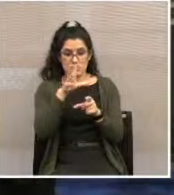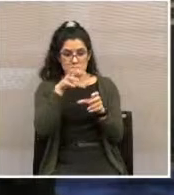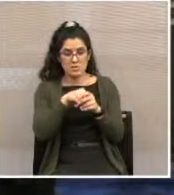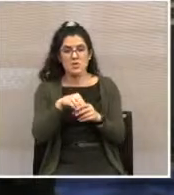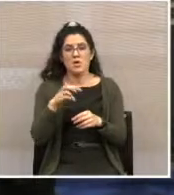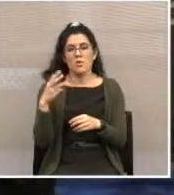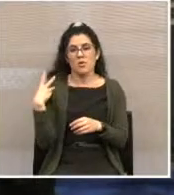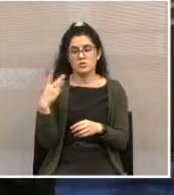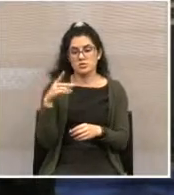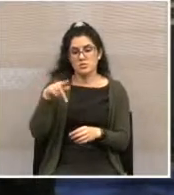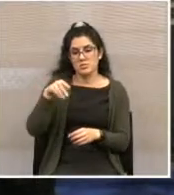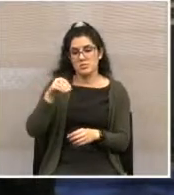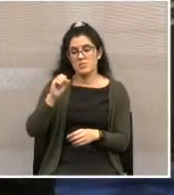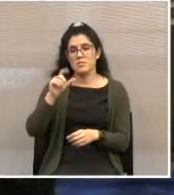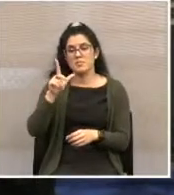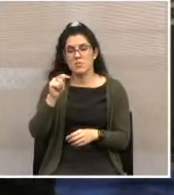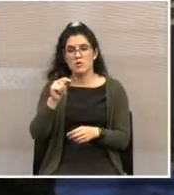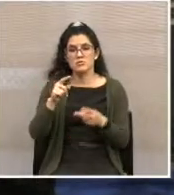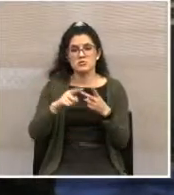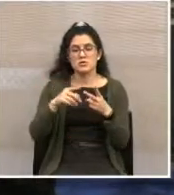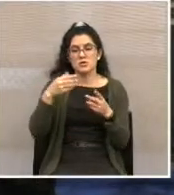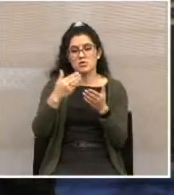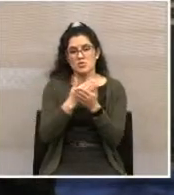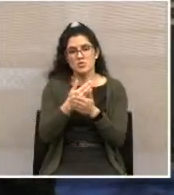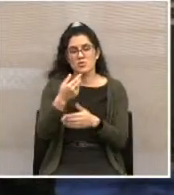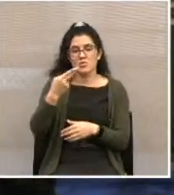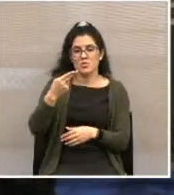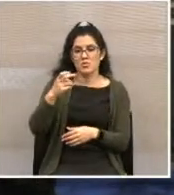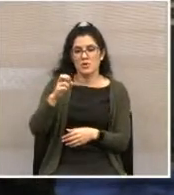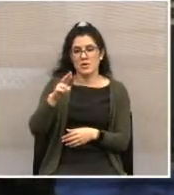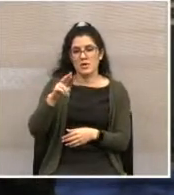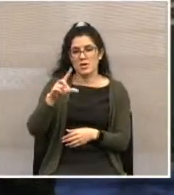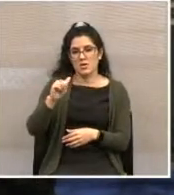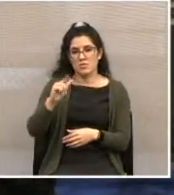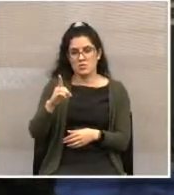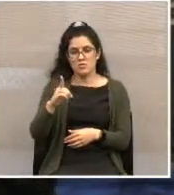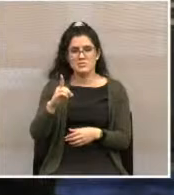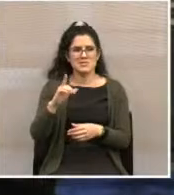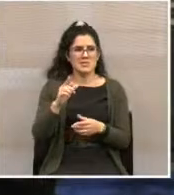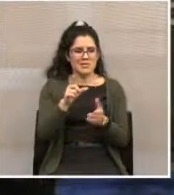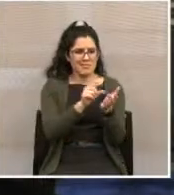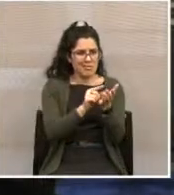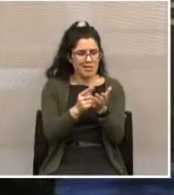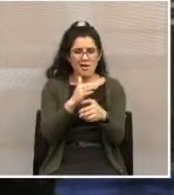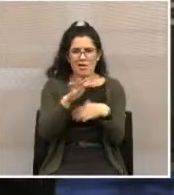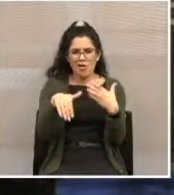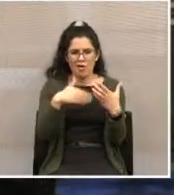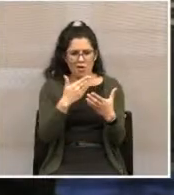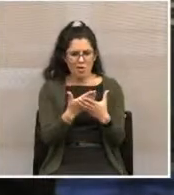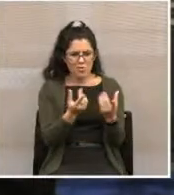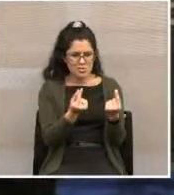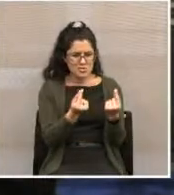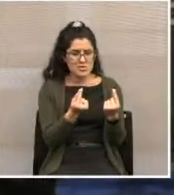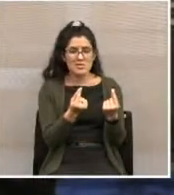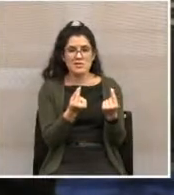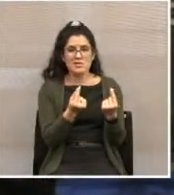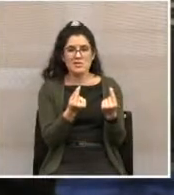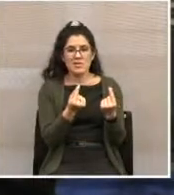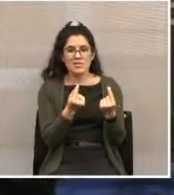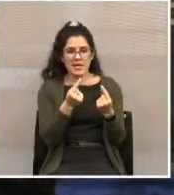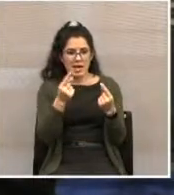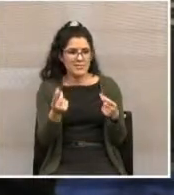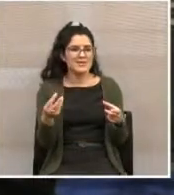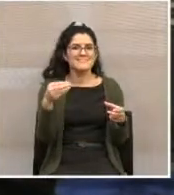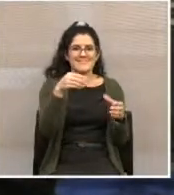Washington Post, Miami Herald, and Raul Herald, what we quickly realized is that these inserts had been placed in El Nuevo Herald